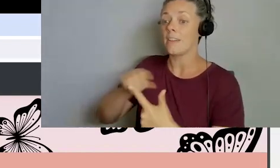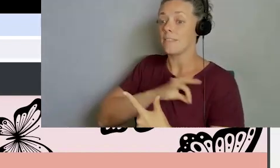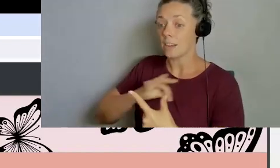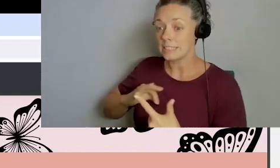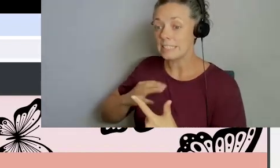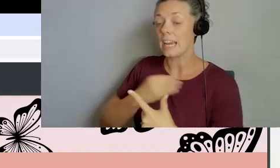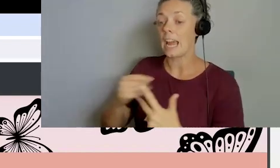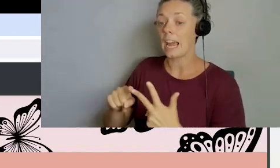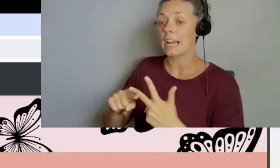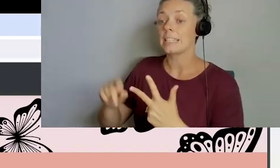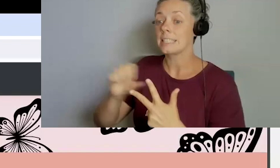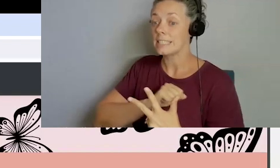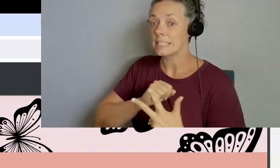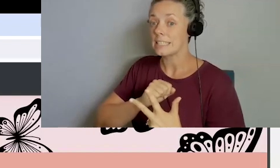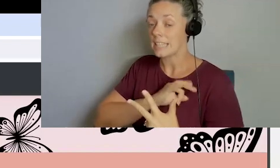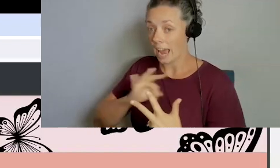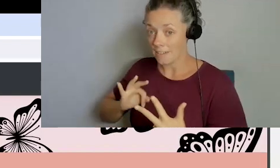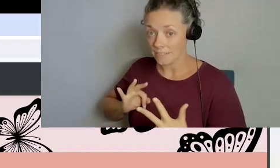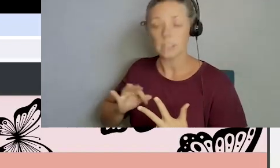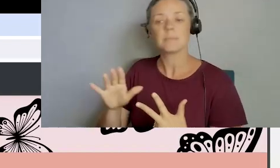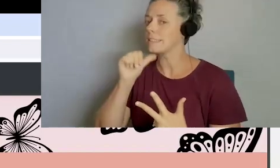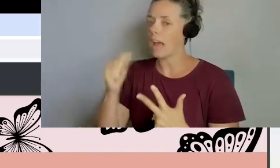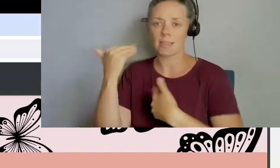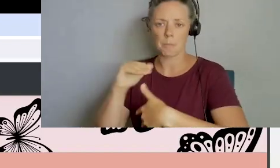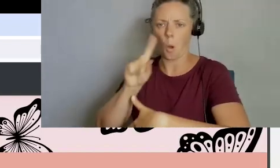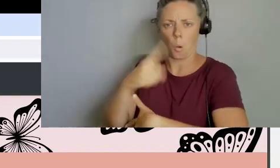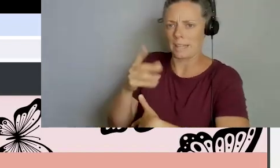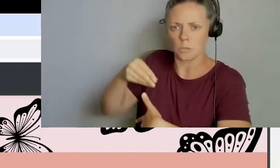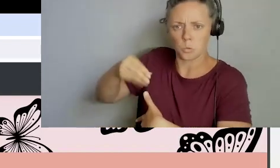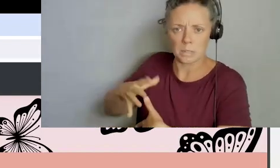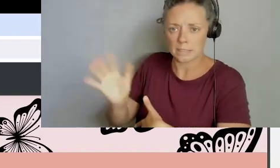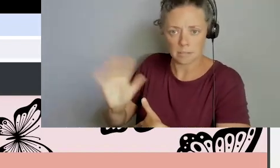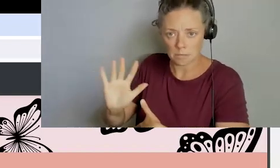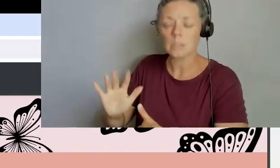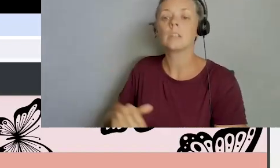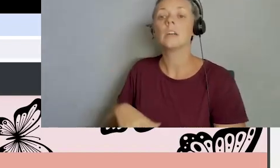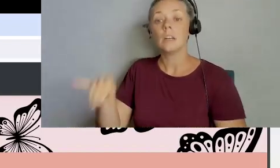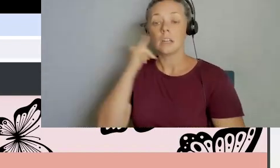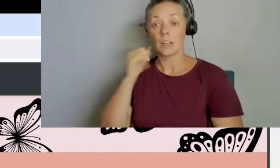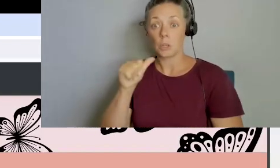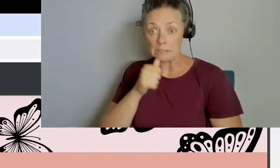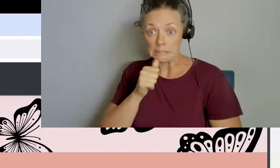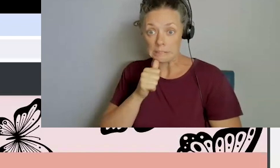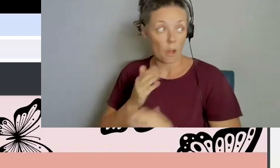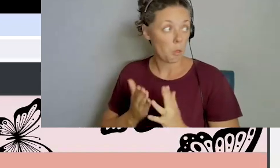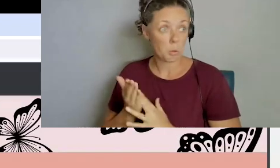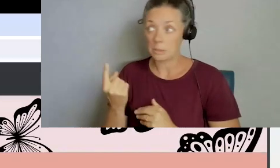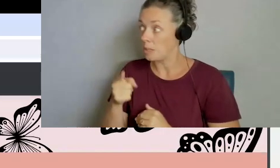it's not limited to students, but if you happen to going through something that you need immigration